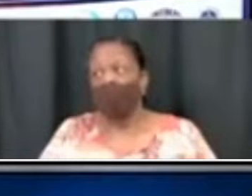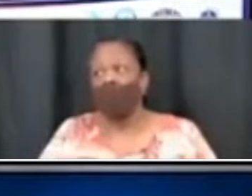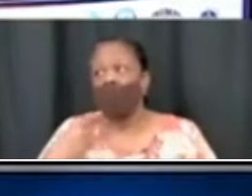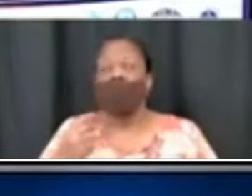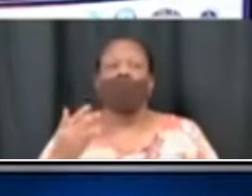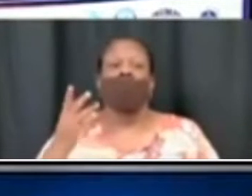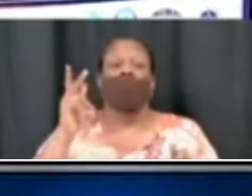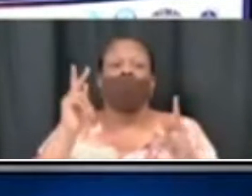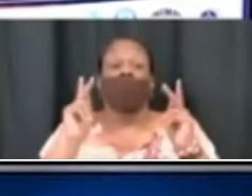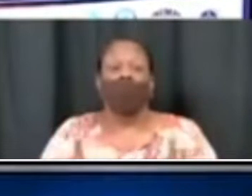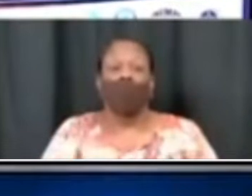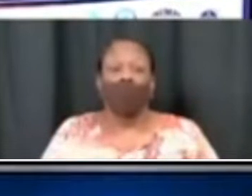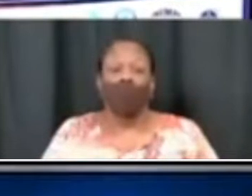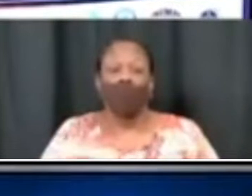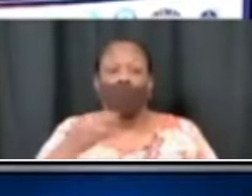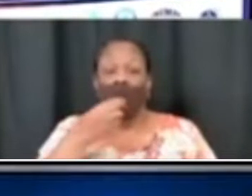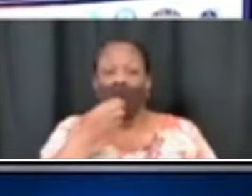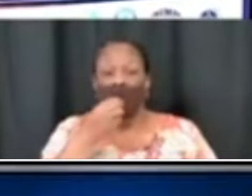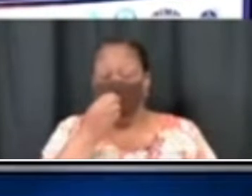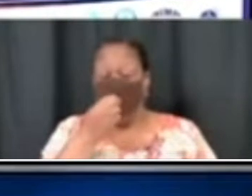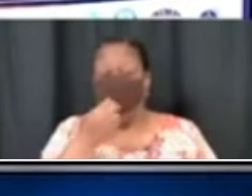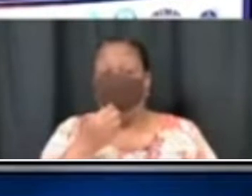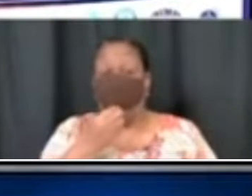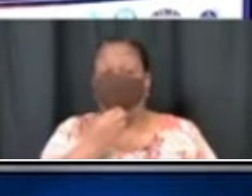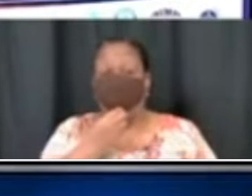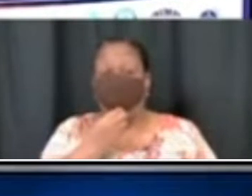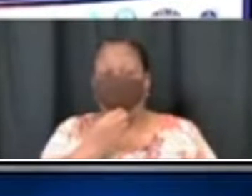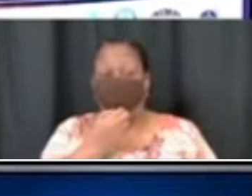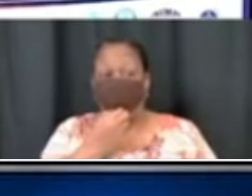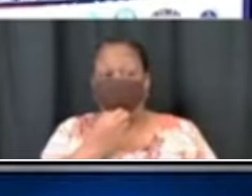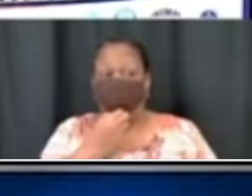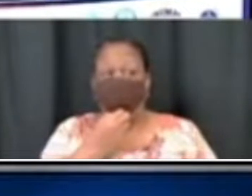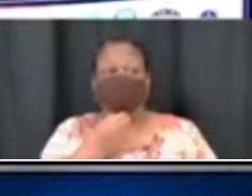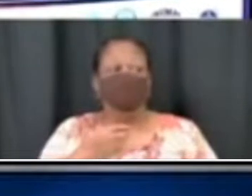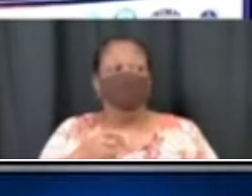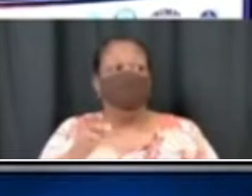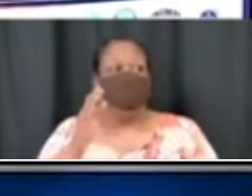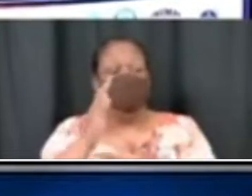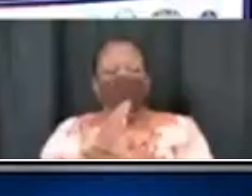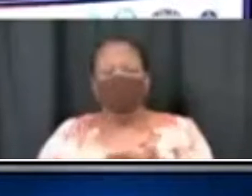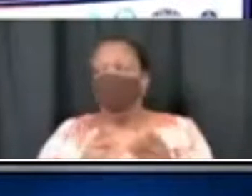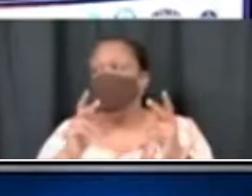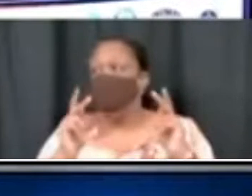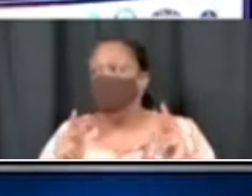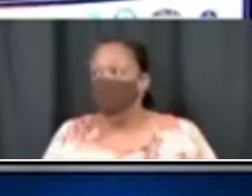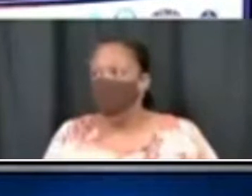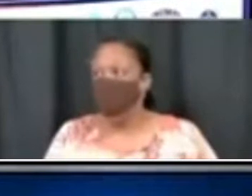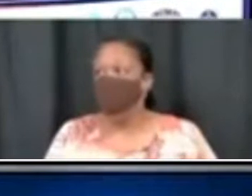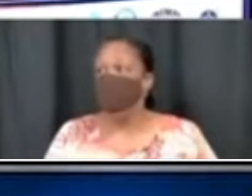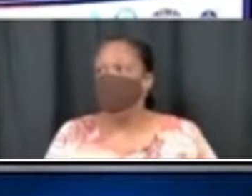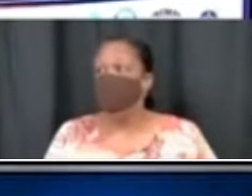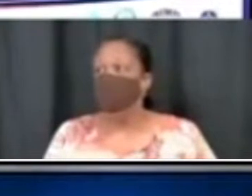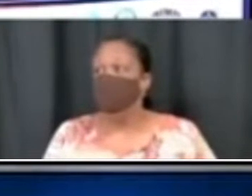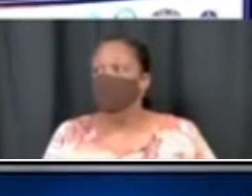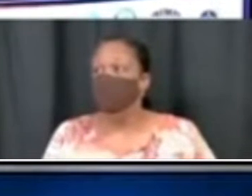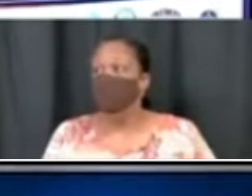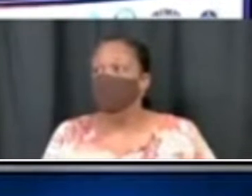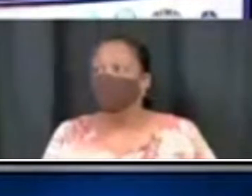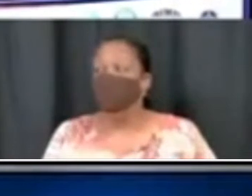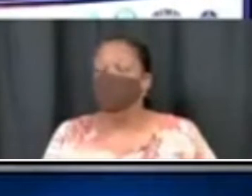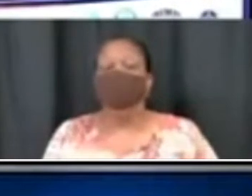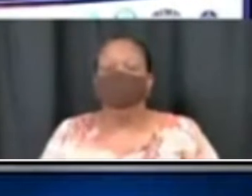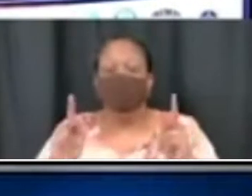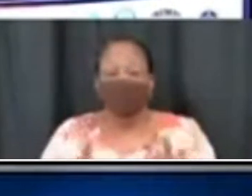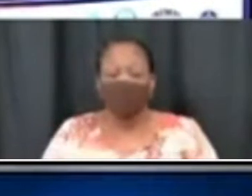had a reservation until the end of July to make reservation with other quarantine